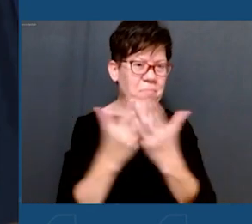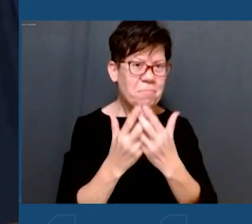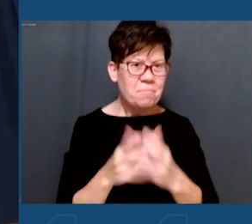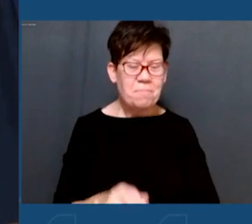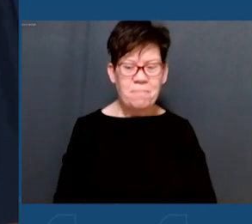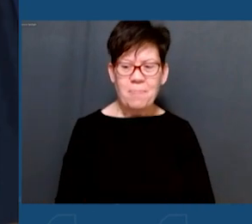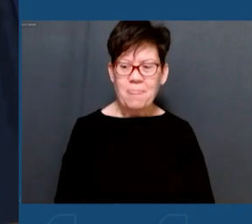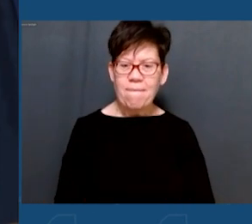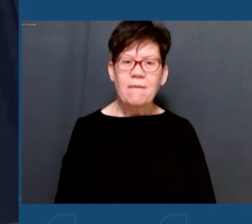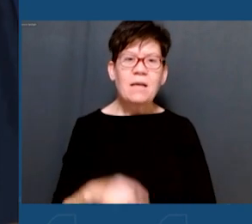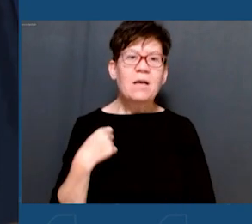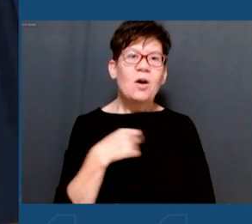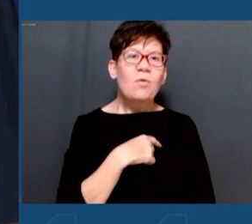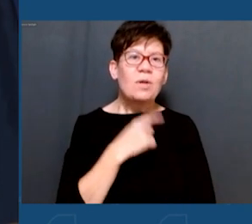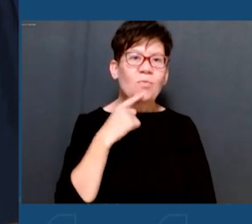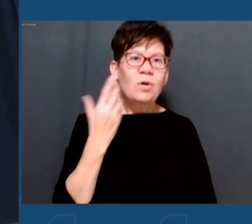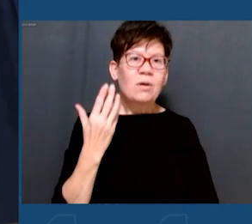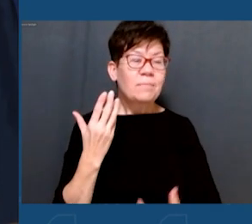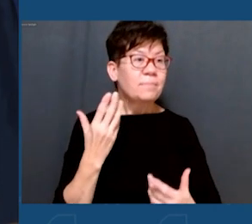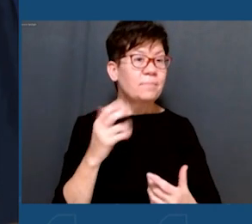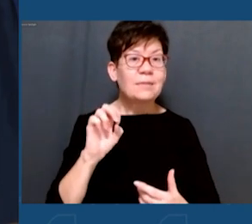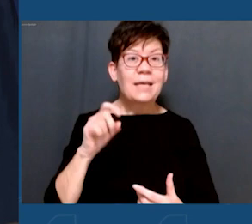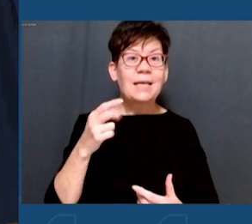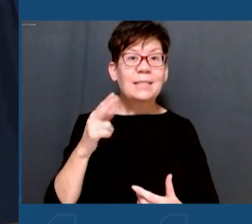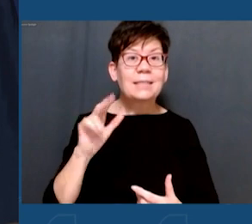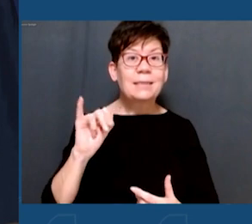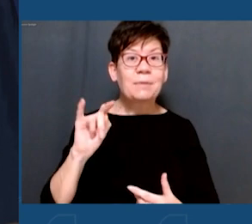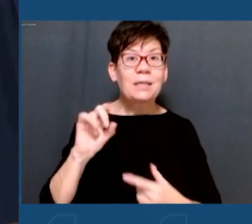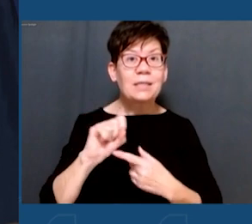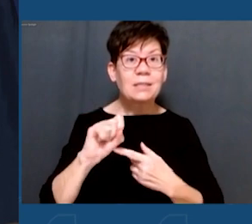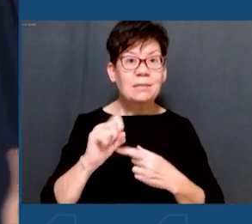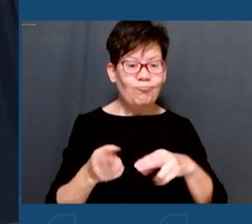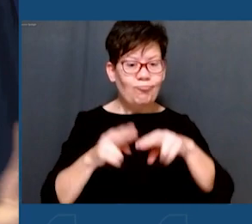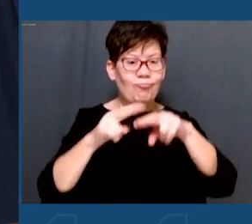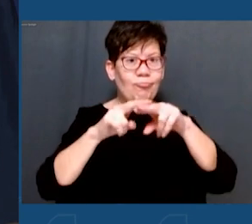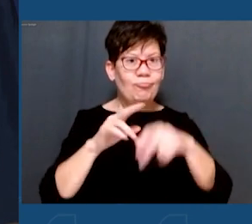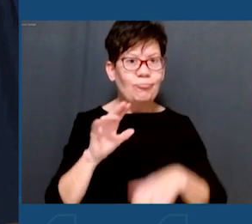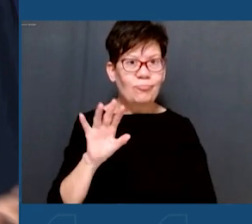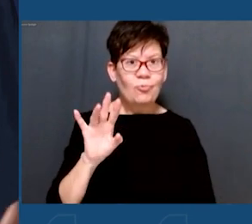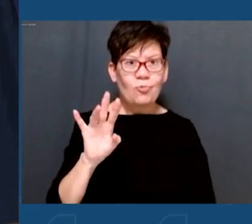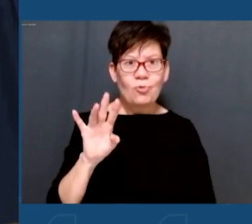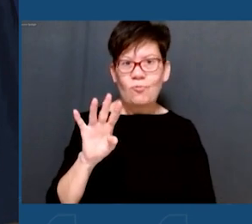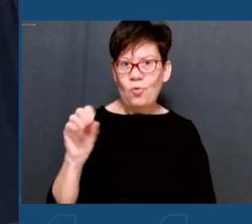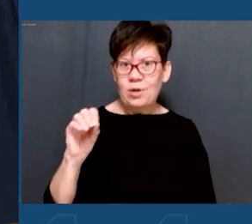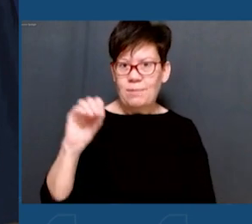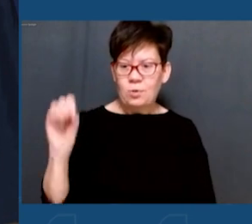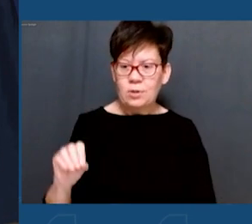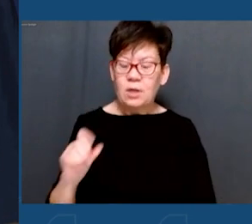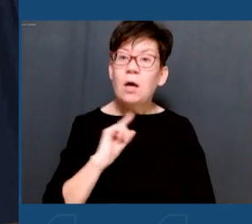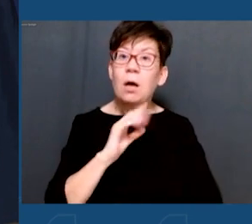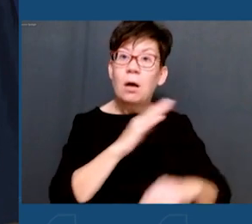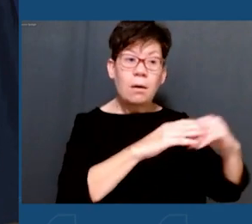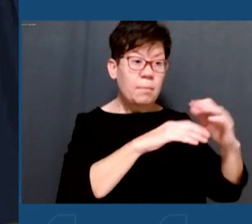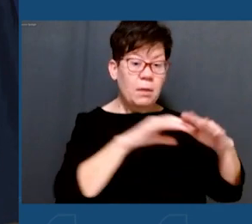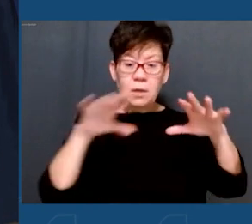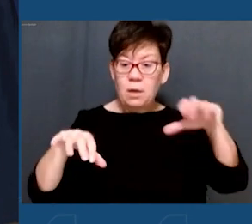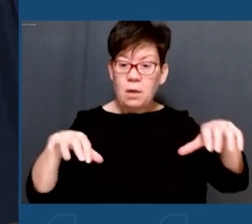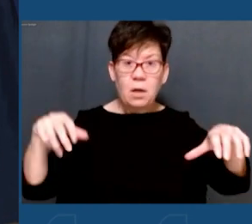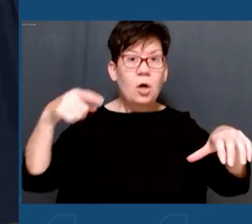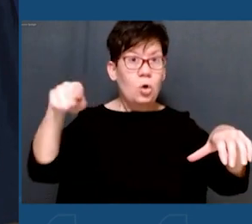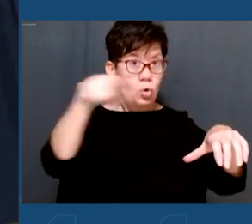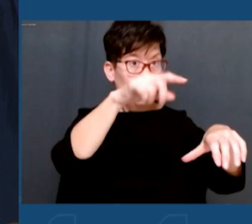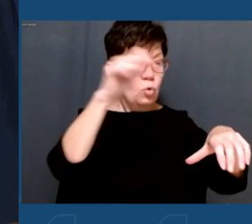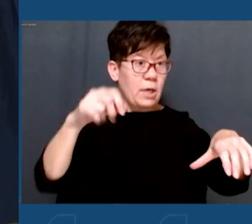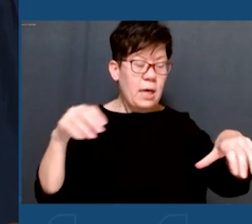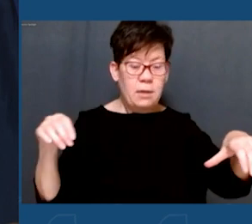We'll be increasing the number of exhibits in our building by 40%. We are open year-round. You'll be able to move between the two buildings. All of those things are elements that are